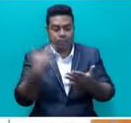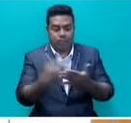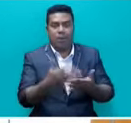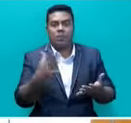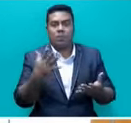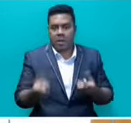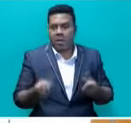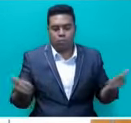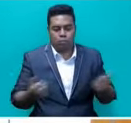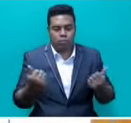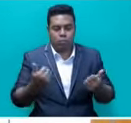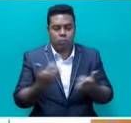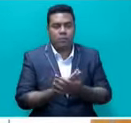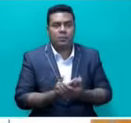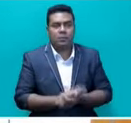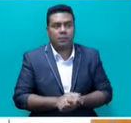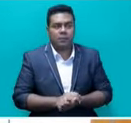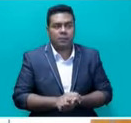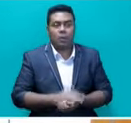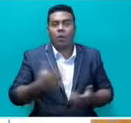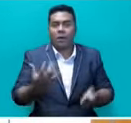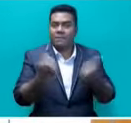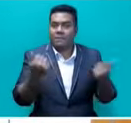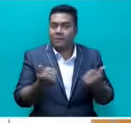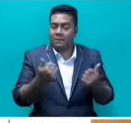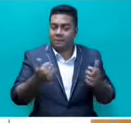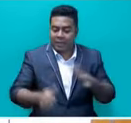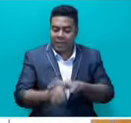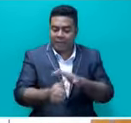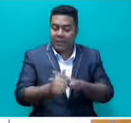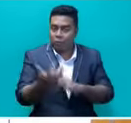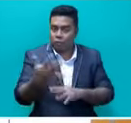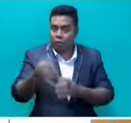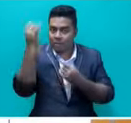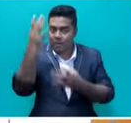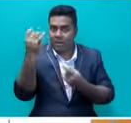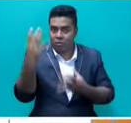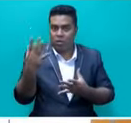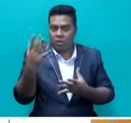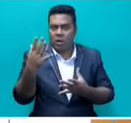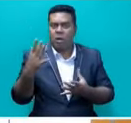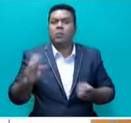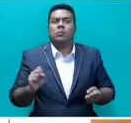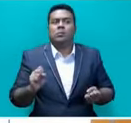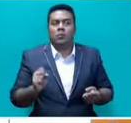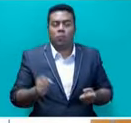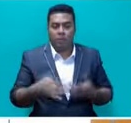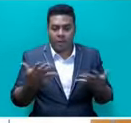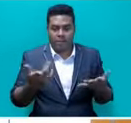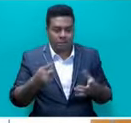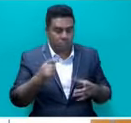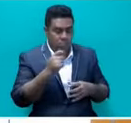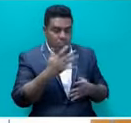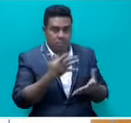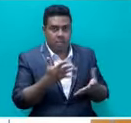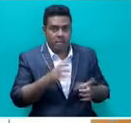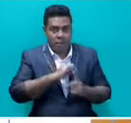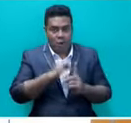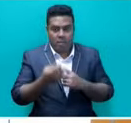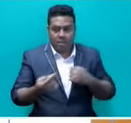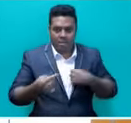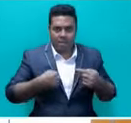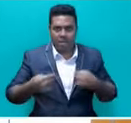process, giving people access to their information to make sure they don't re-offend or put them in an environment where they may get tempted to offend. It's